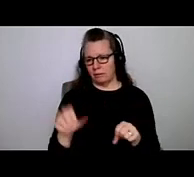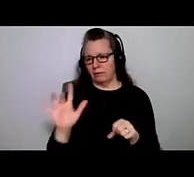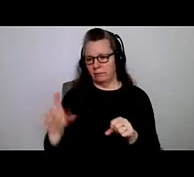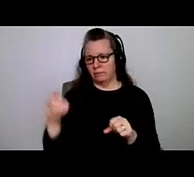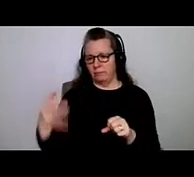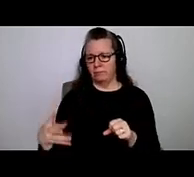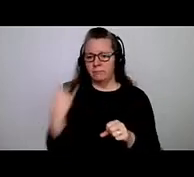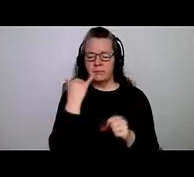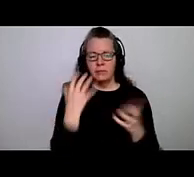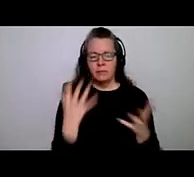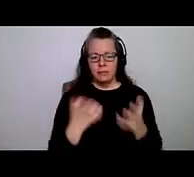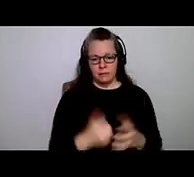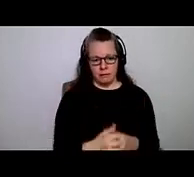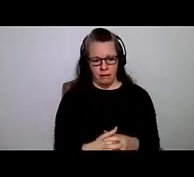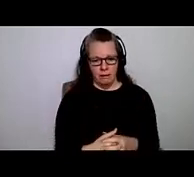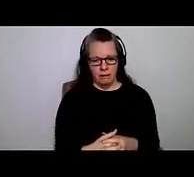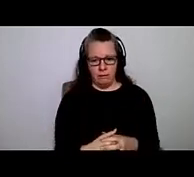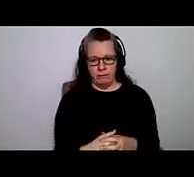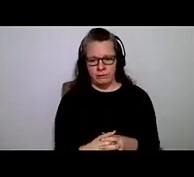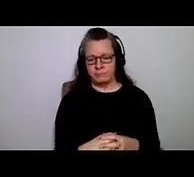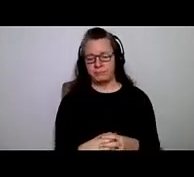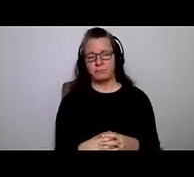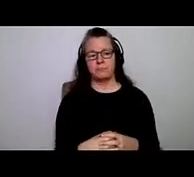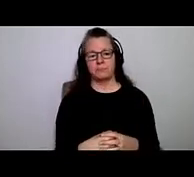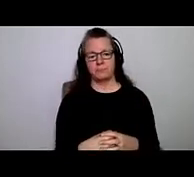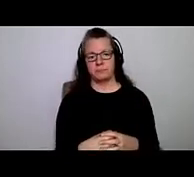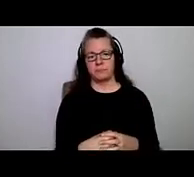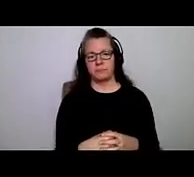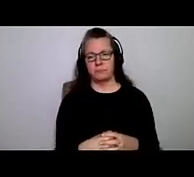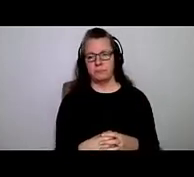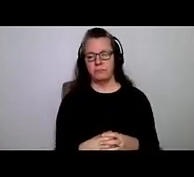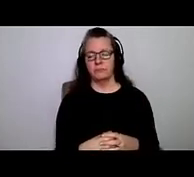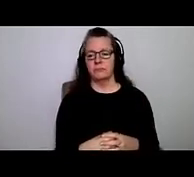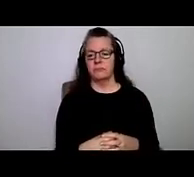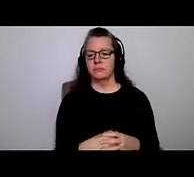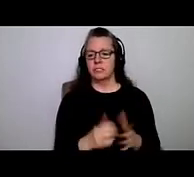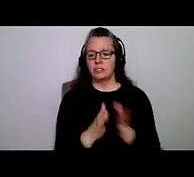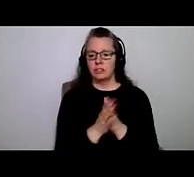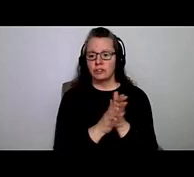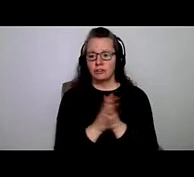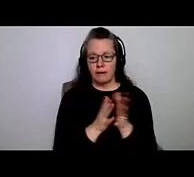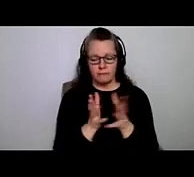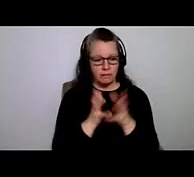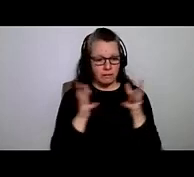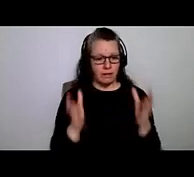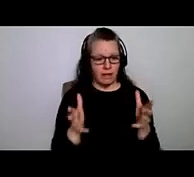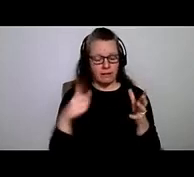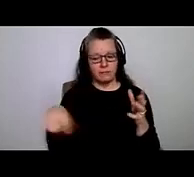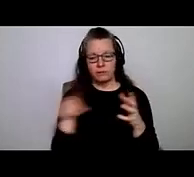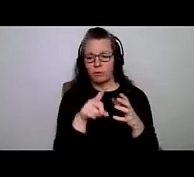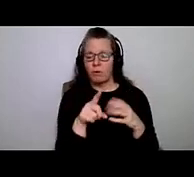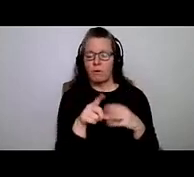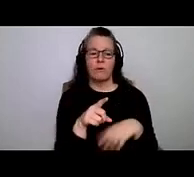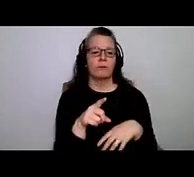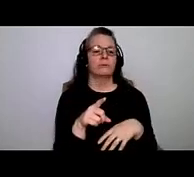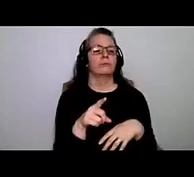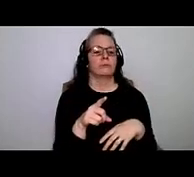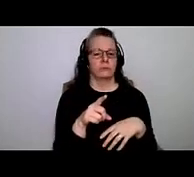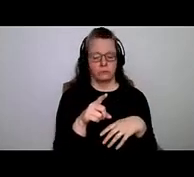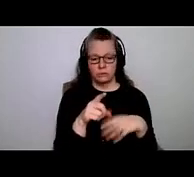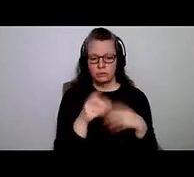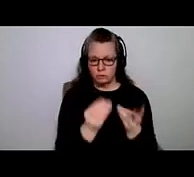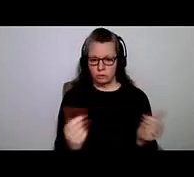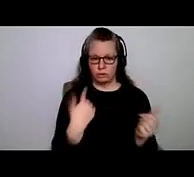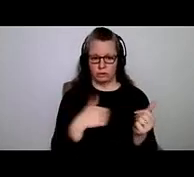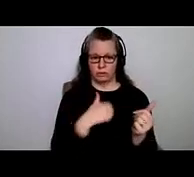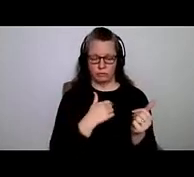like. And so we've used that in order to drive a lot of the solutions that we've rolled out as a state. So let's